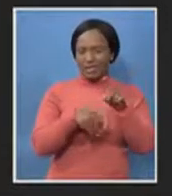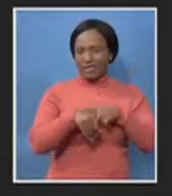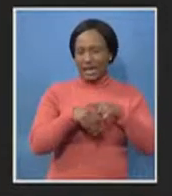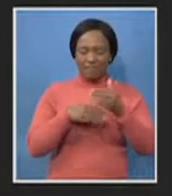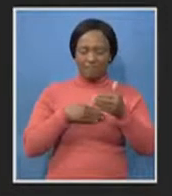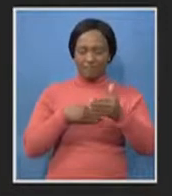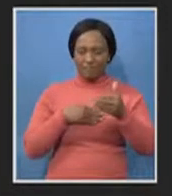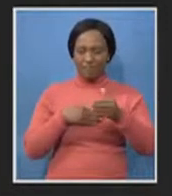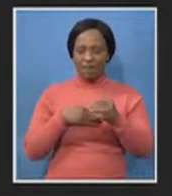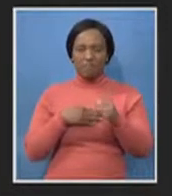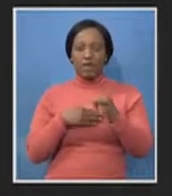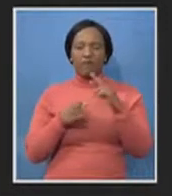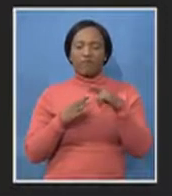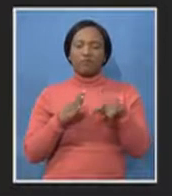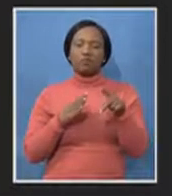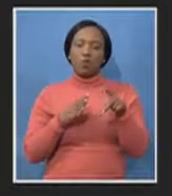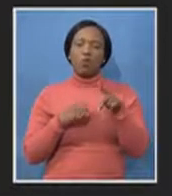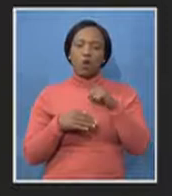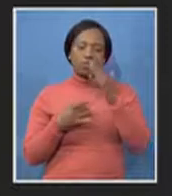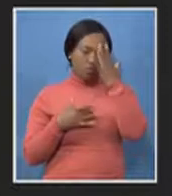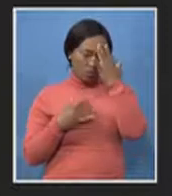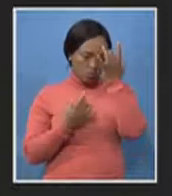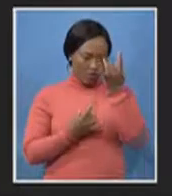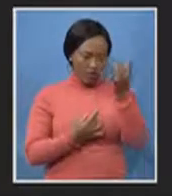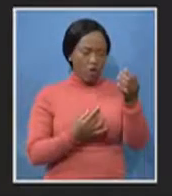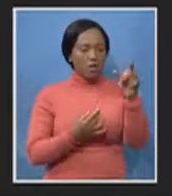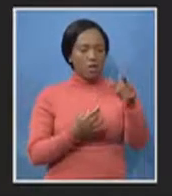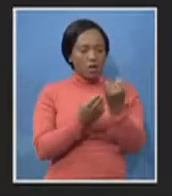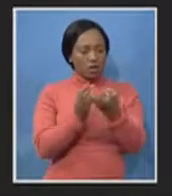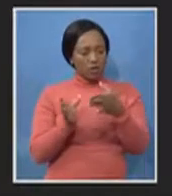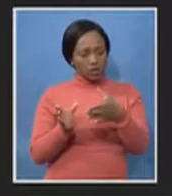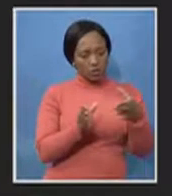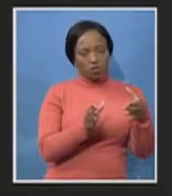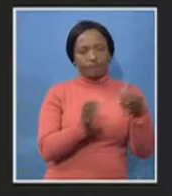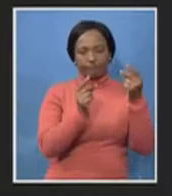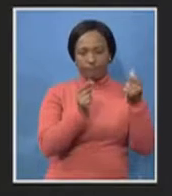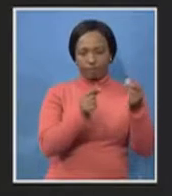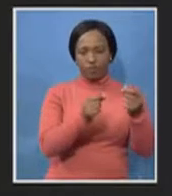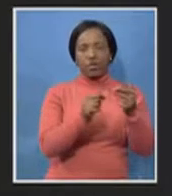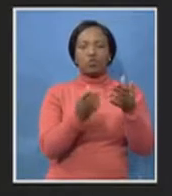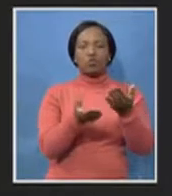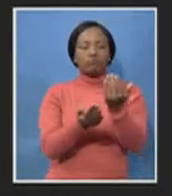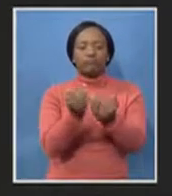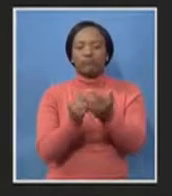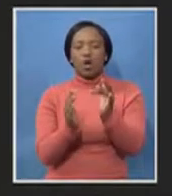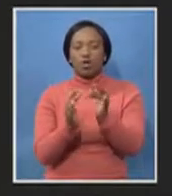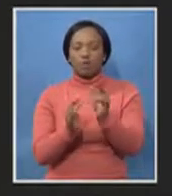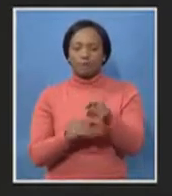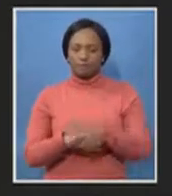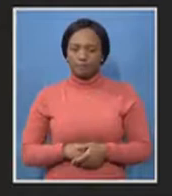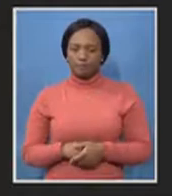patients that are positive, isolating them and tracing their contacts. Prof? Yes, no, thank you for